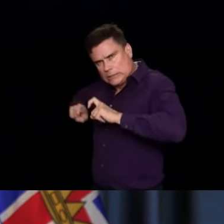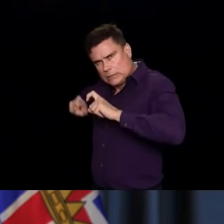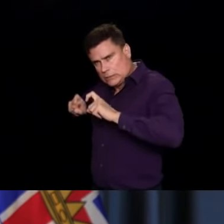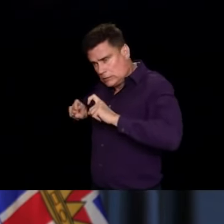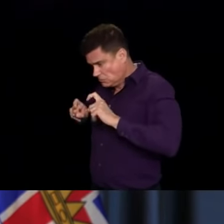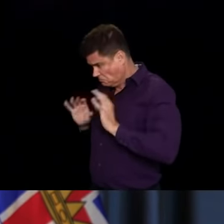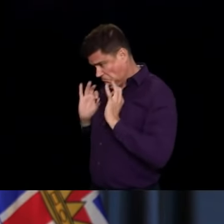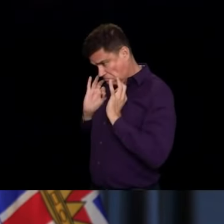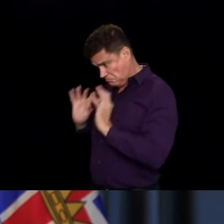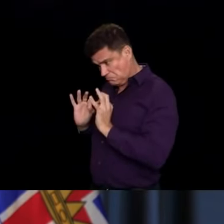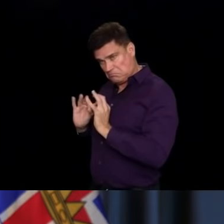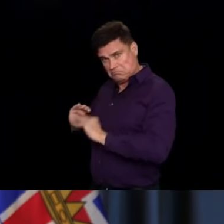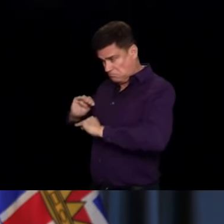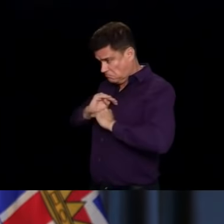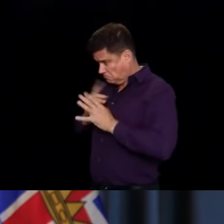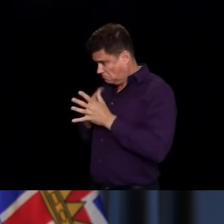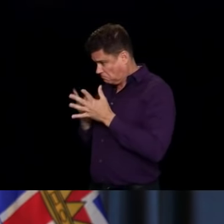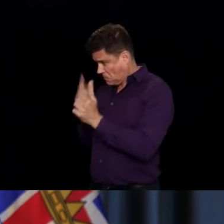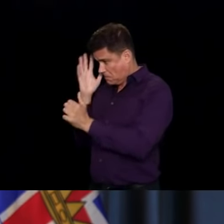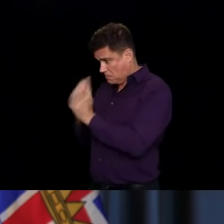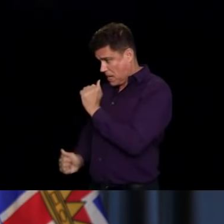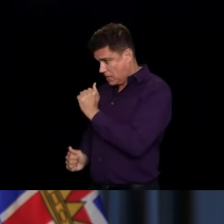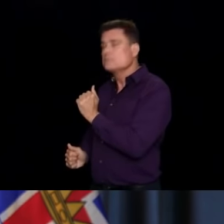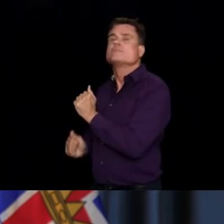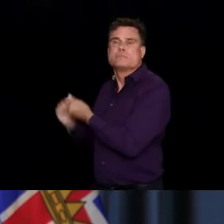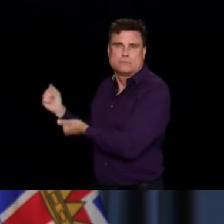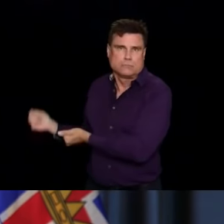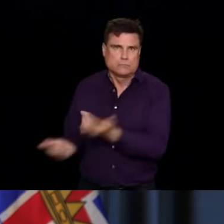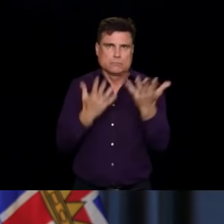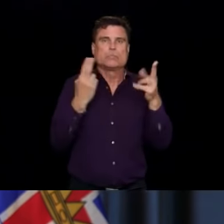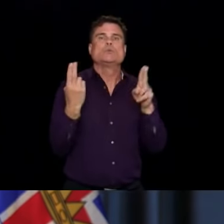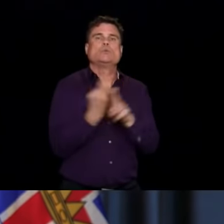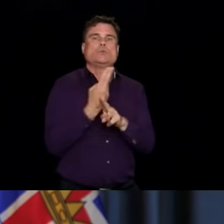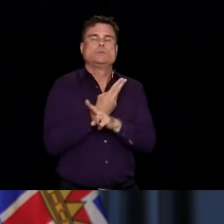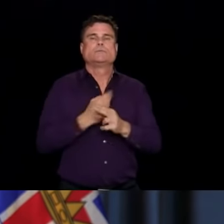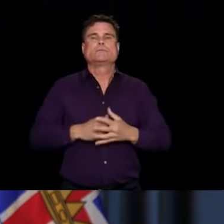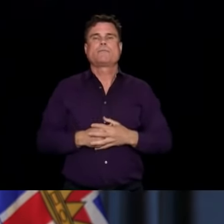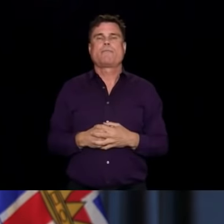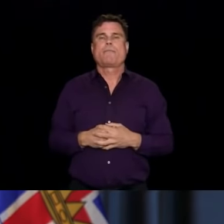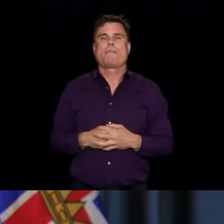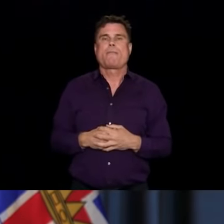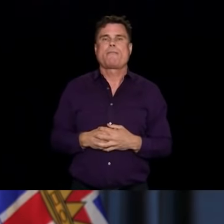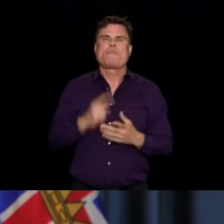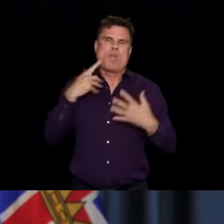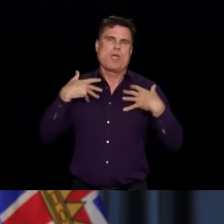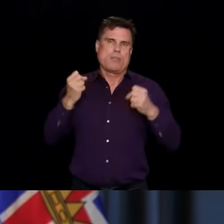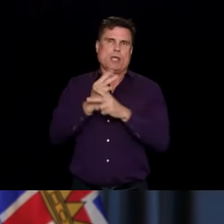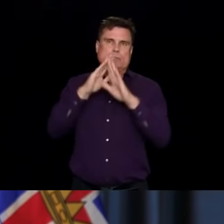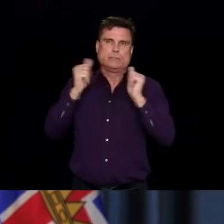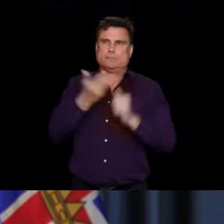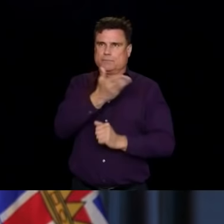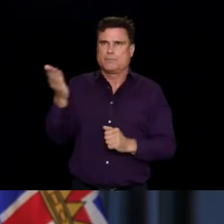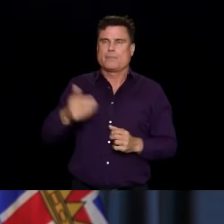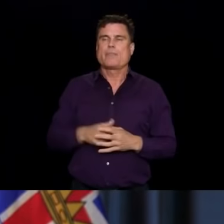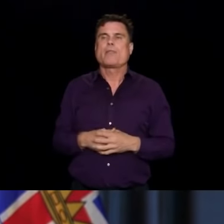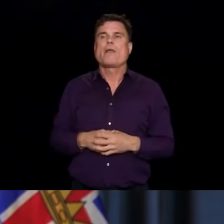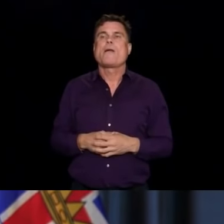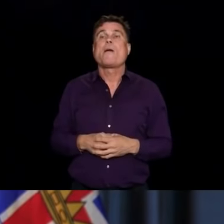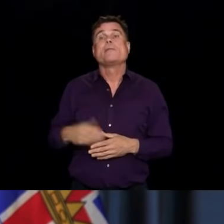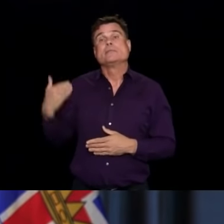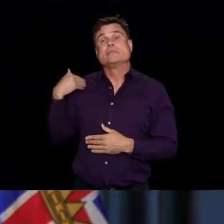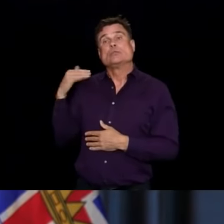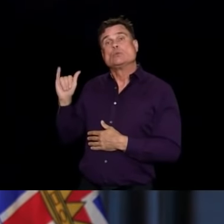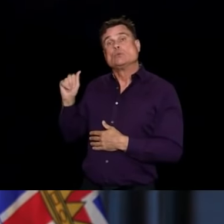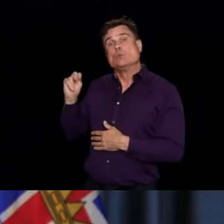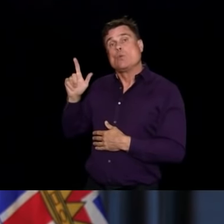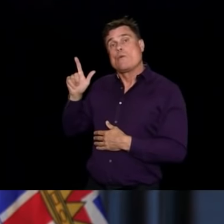product for our healthcare system. And finally, just in closing, as you know, on June 24th, Premier